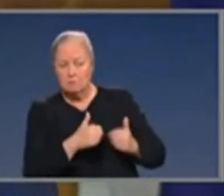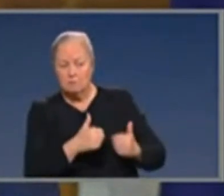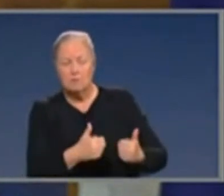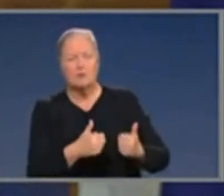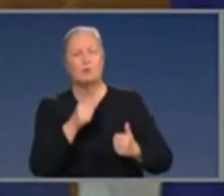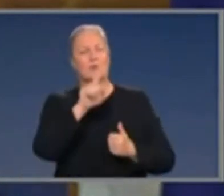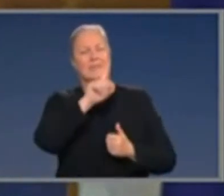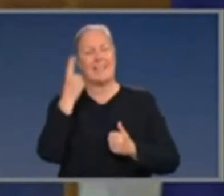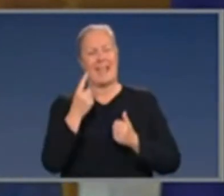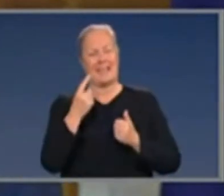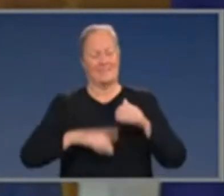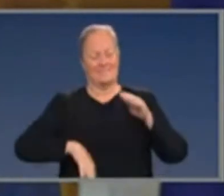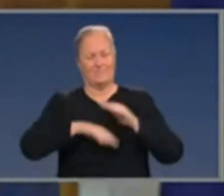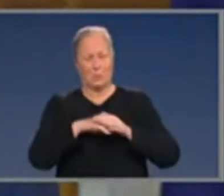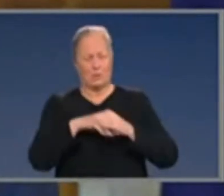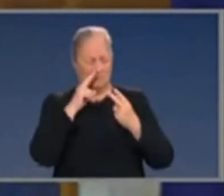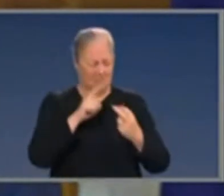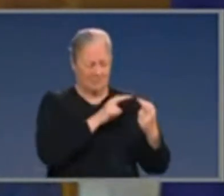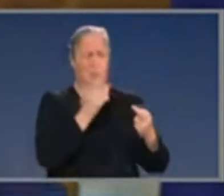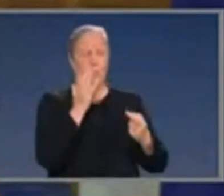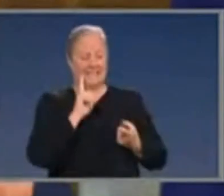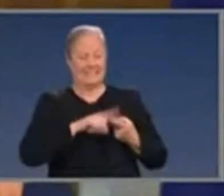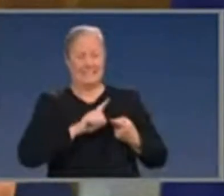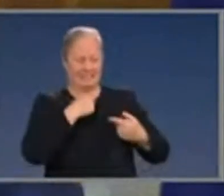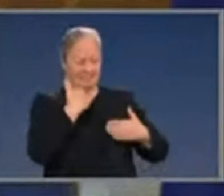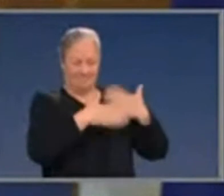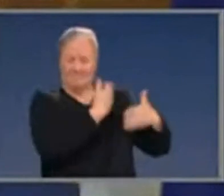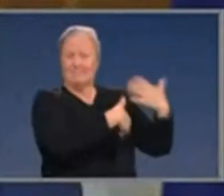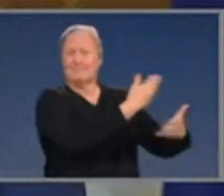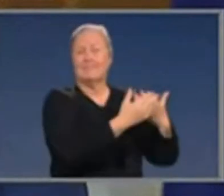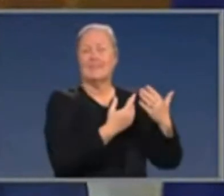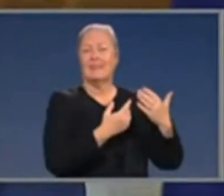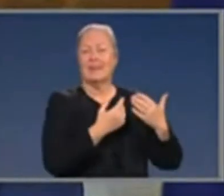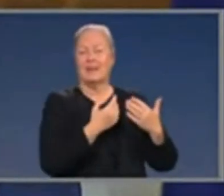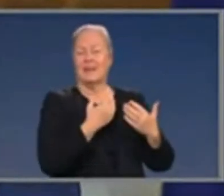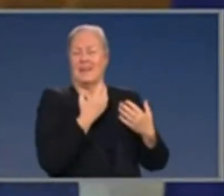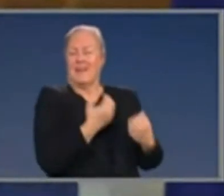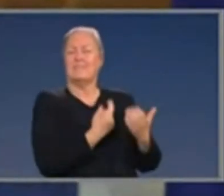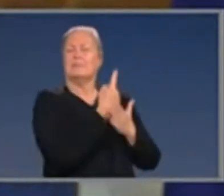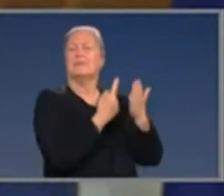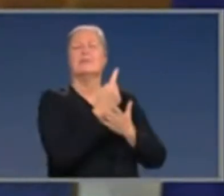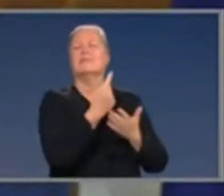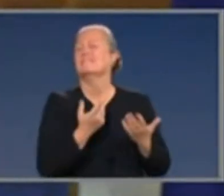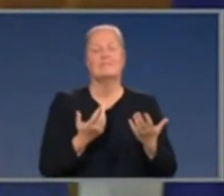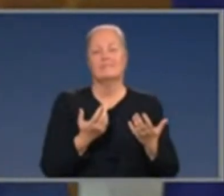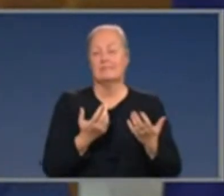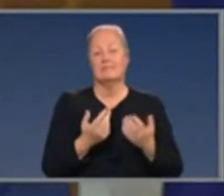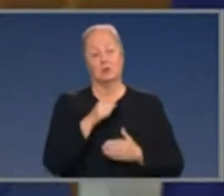don't do a review in them when things are still active. So, and the Newmarch review was a